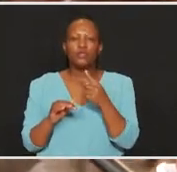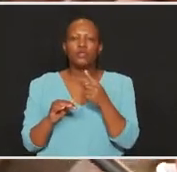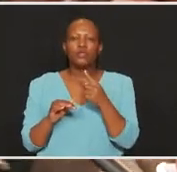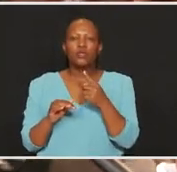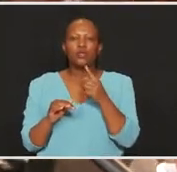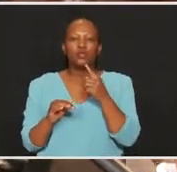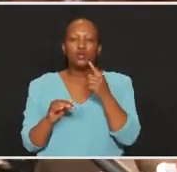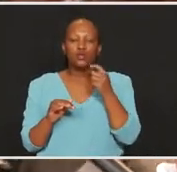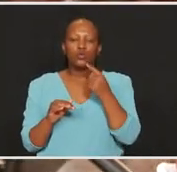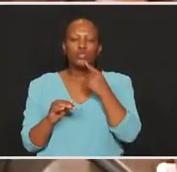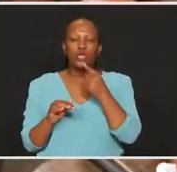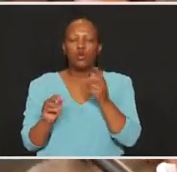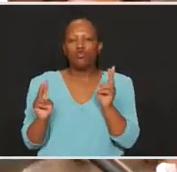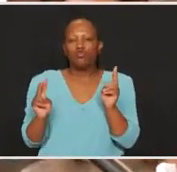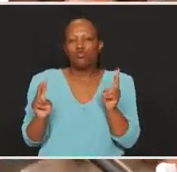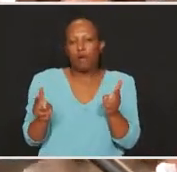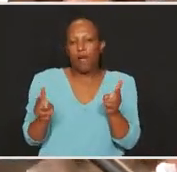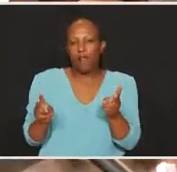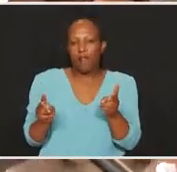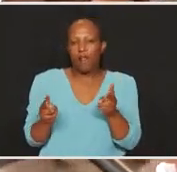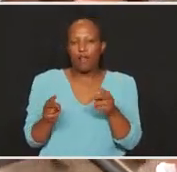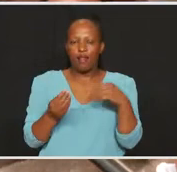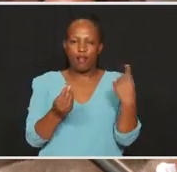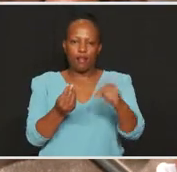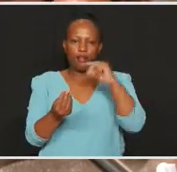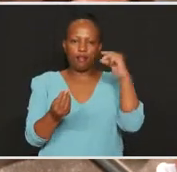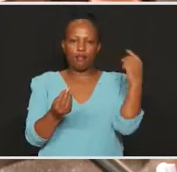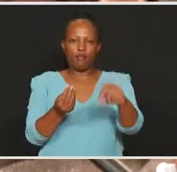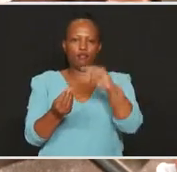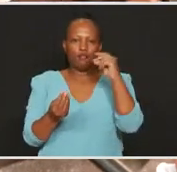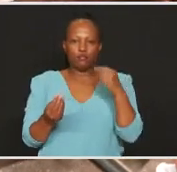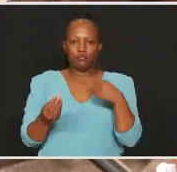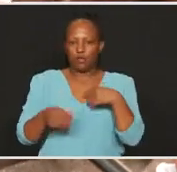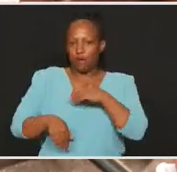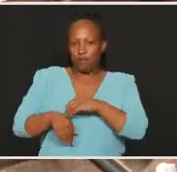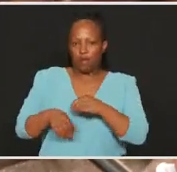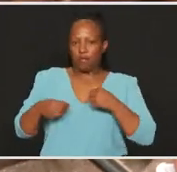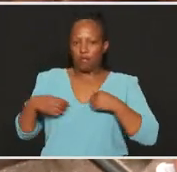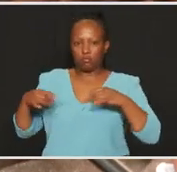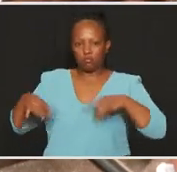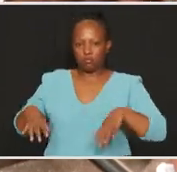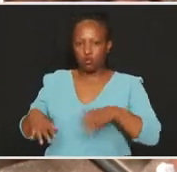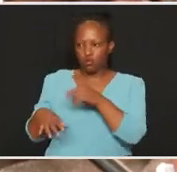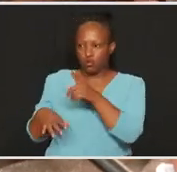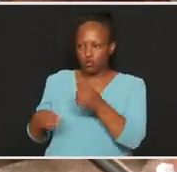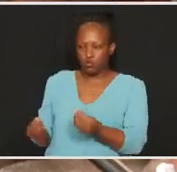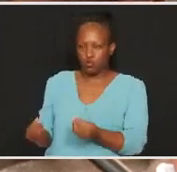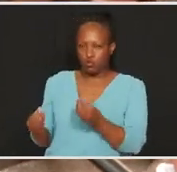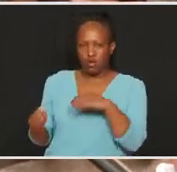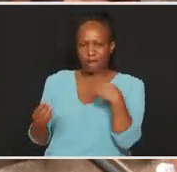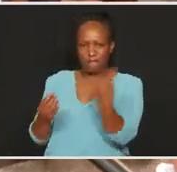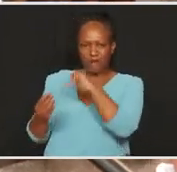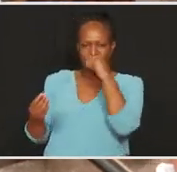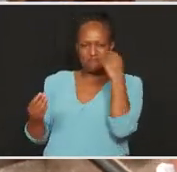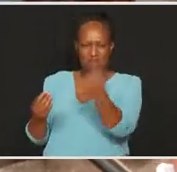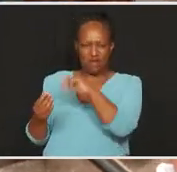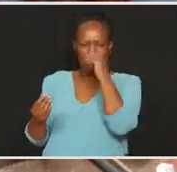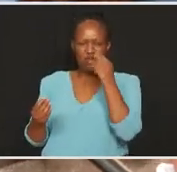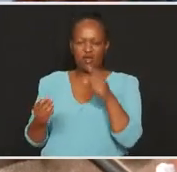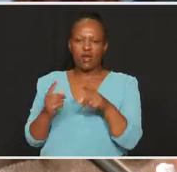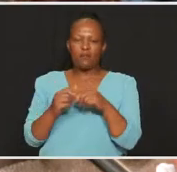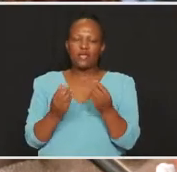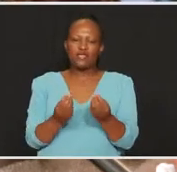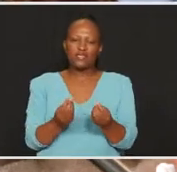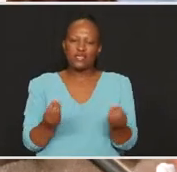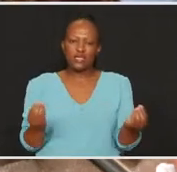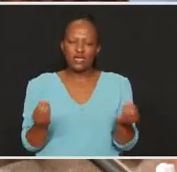yourselves it's not our problem that you have been beaten up as in when you're growing up but violating kids of this generation is and